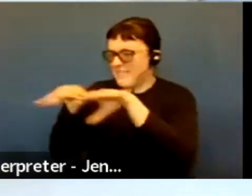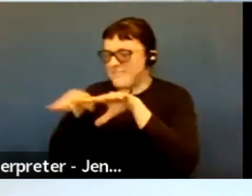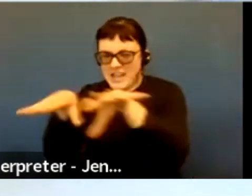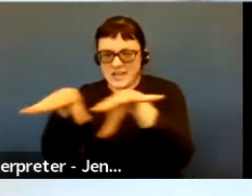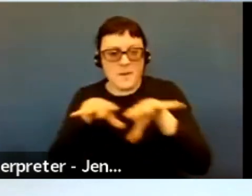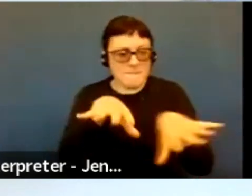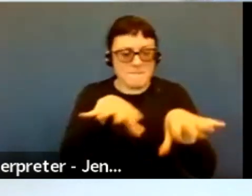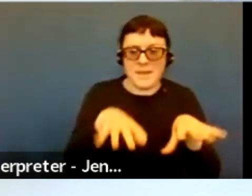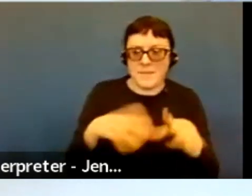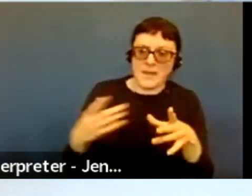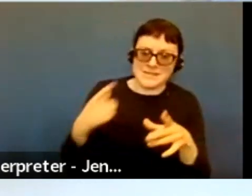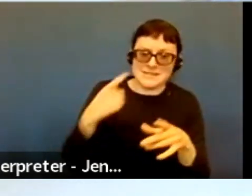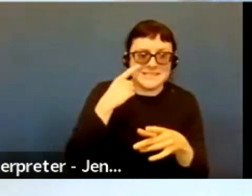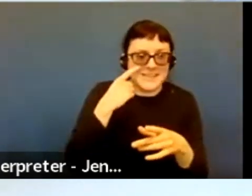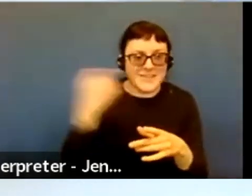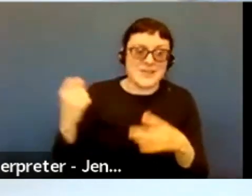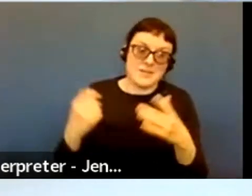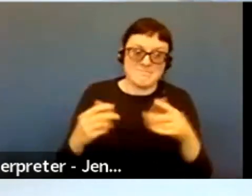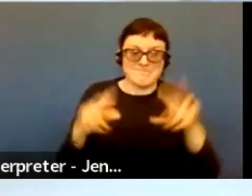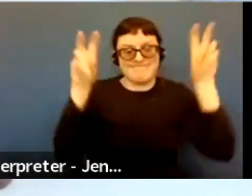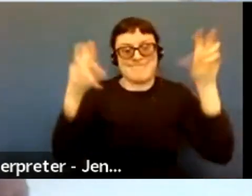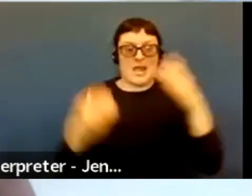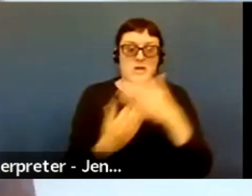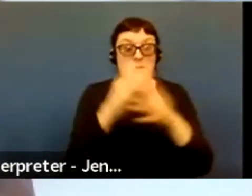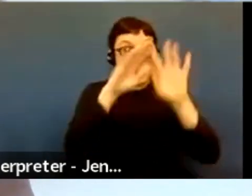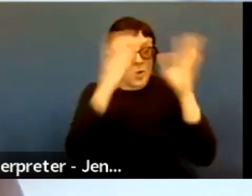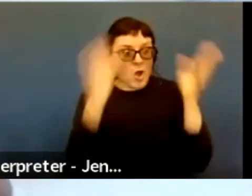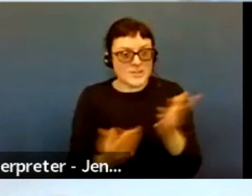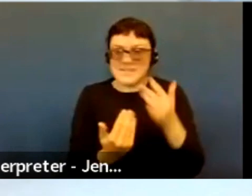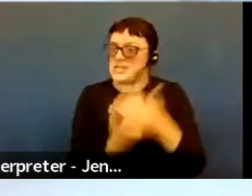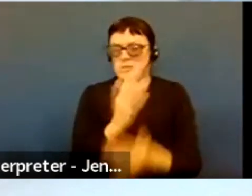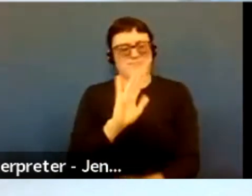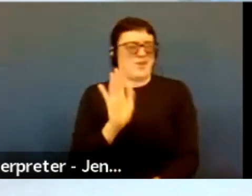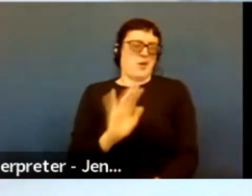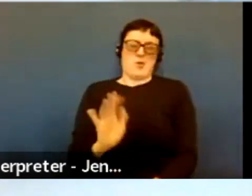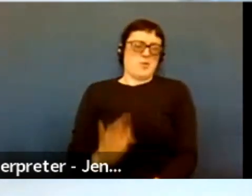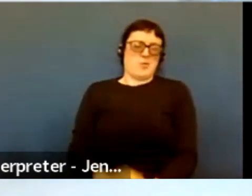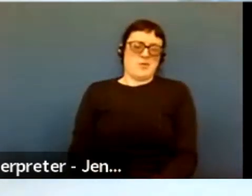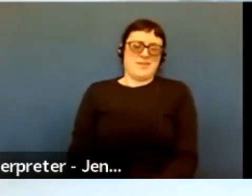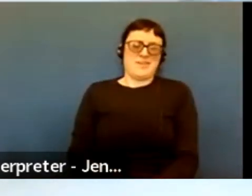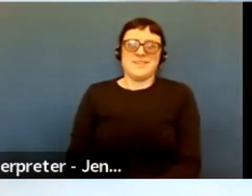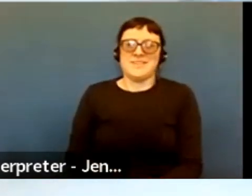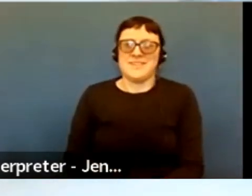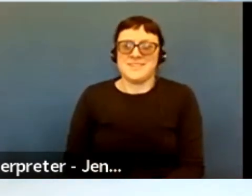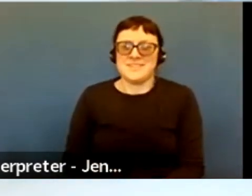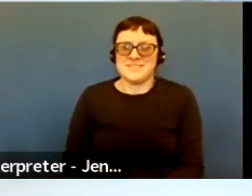everyone was invading everybody else, but also discovering the quote-unquote new world, which of course wasn't new at all,